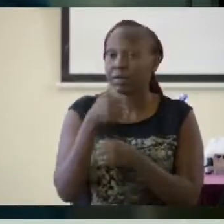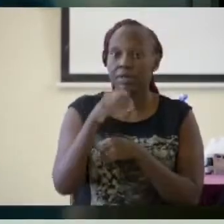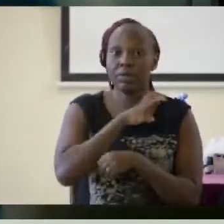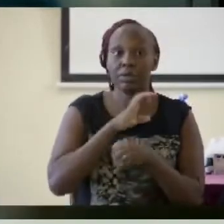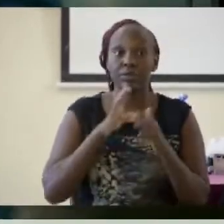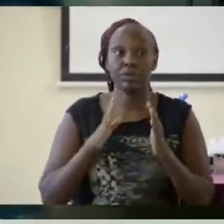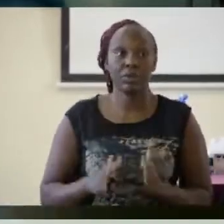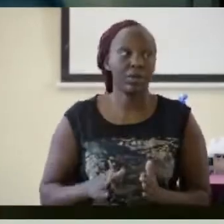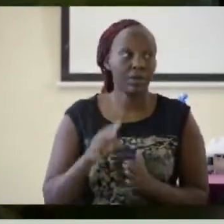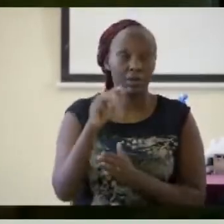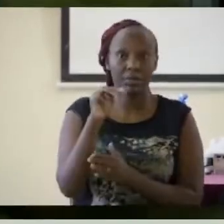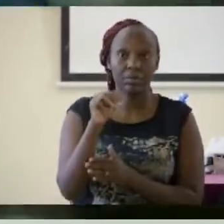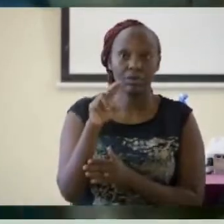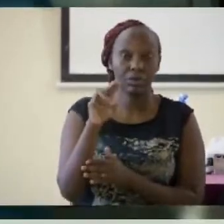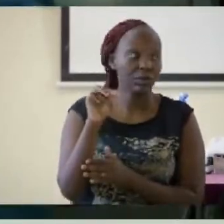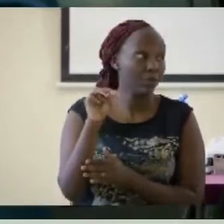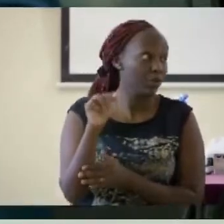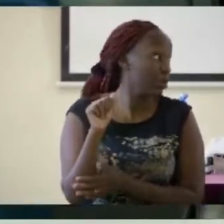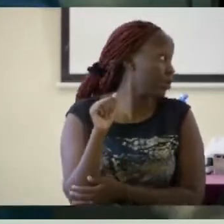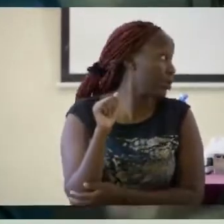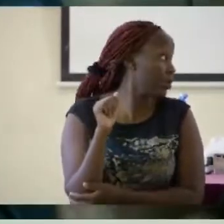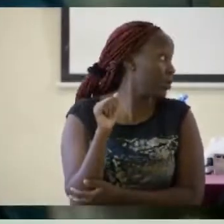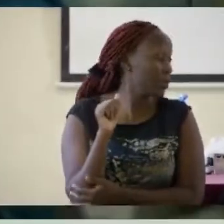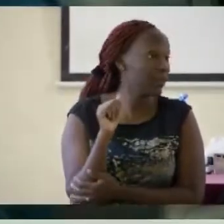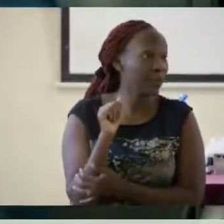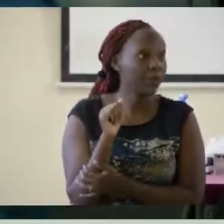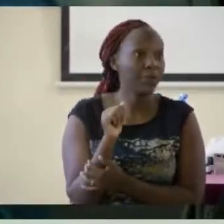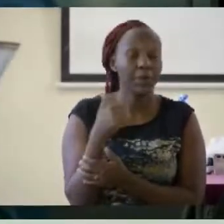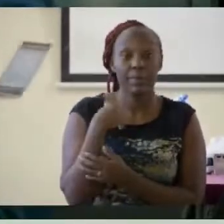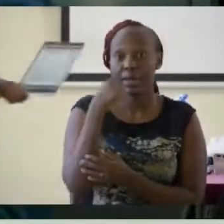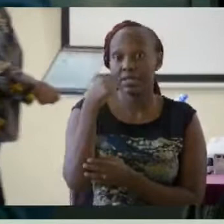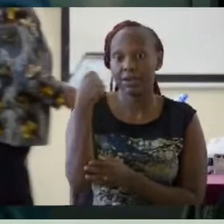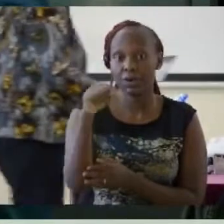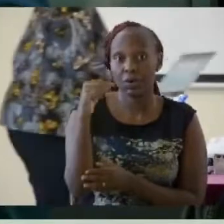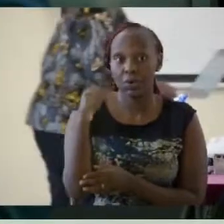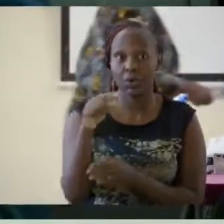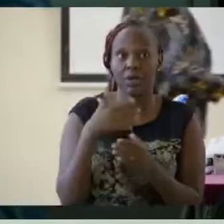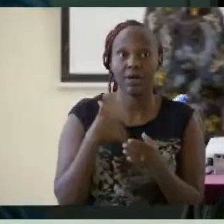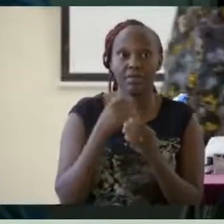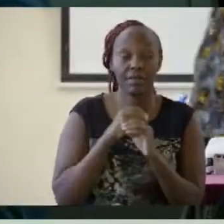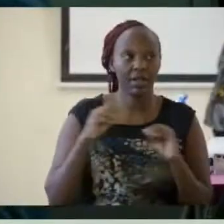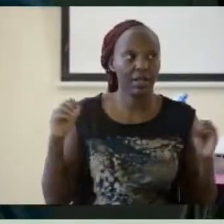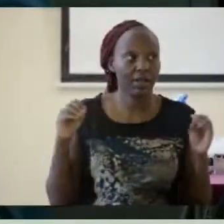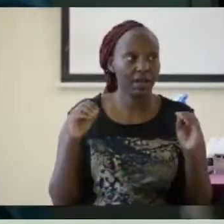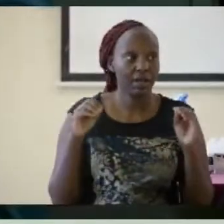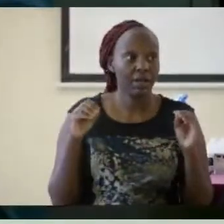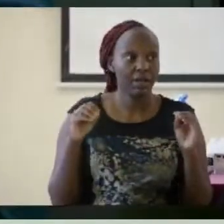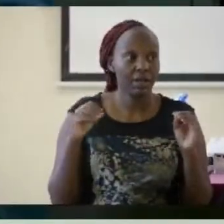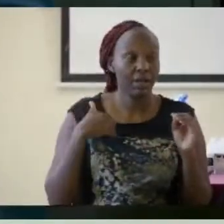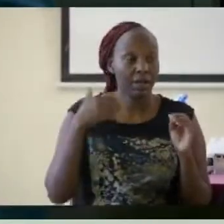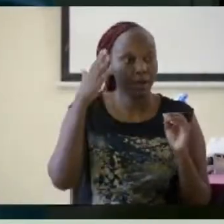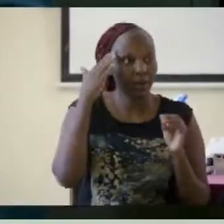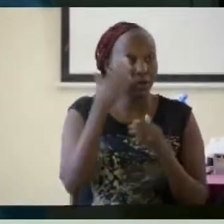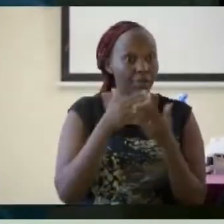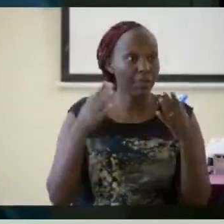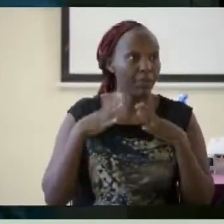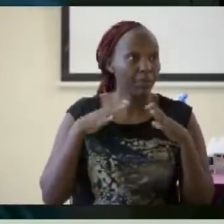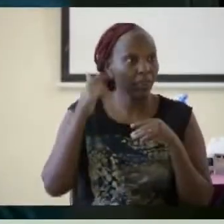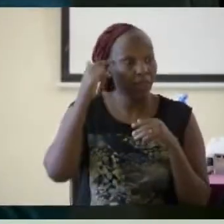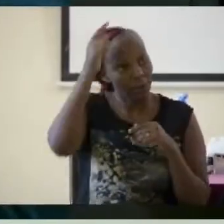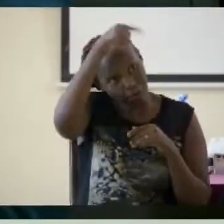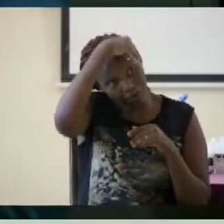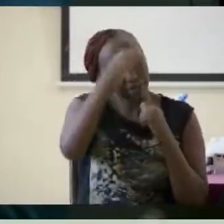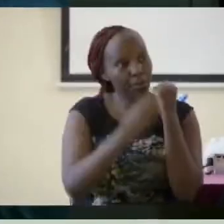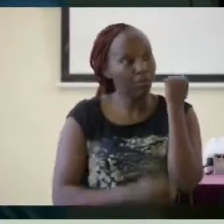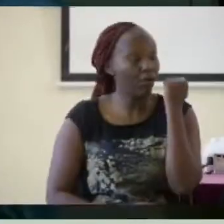Muma, and as she prepares to go there, I said, gold and silver have I none. And you know, I know that people think professors are